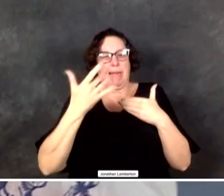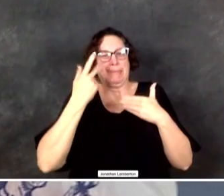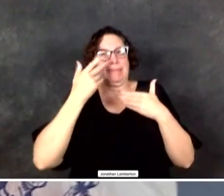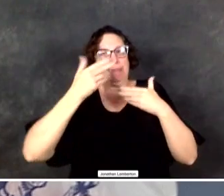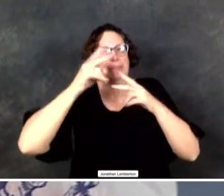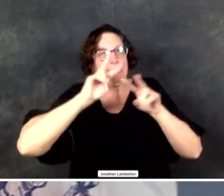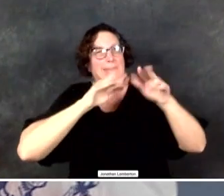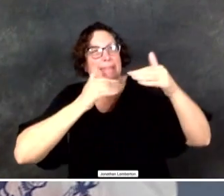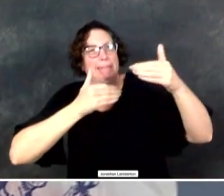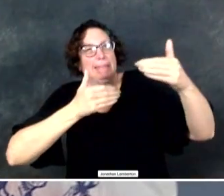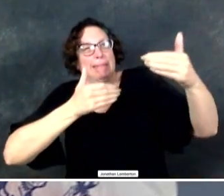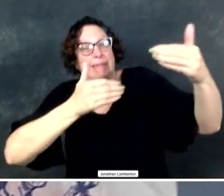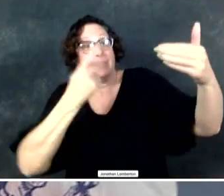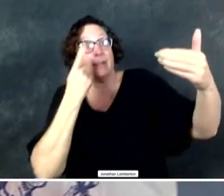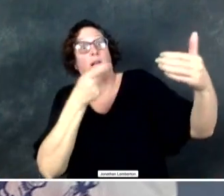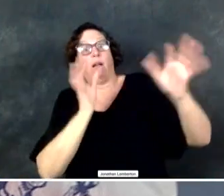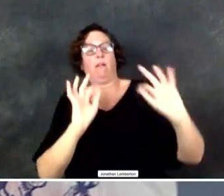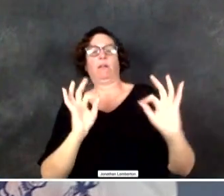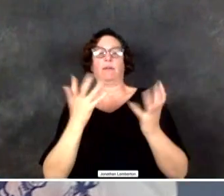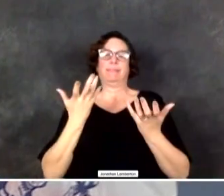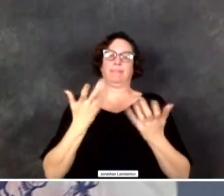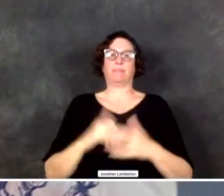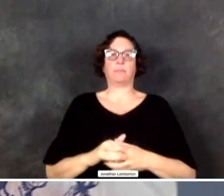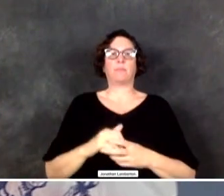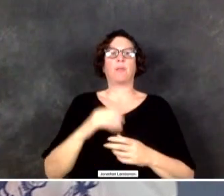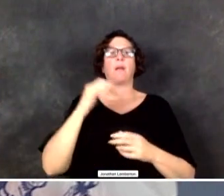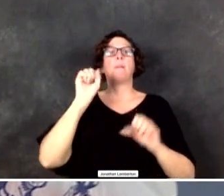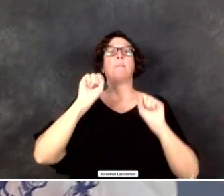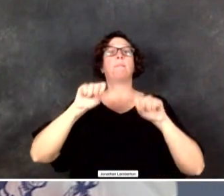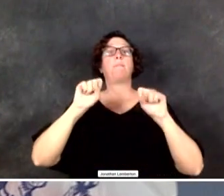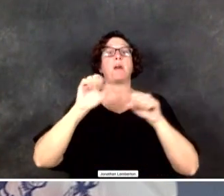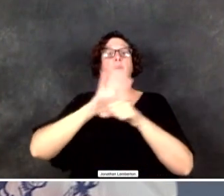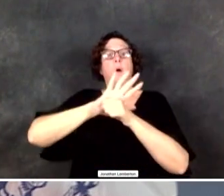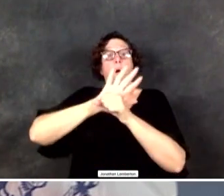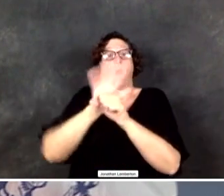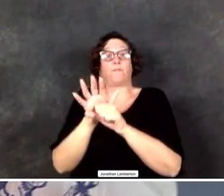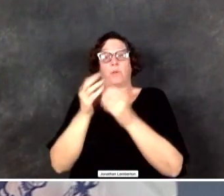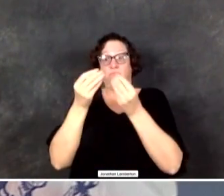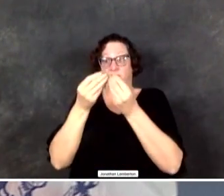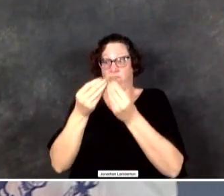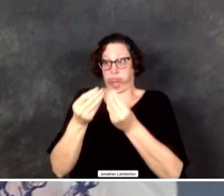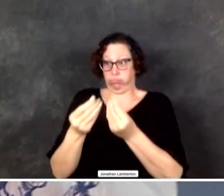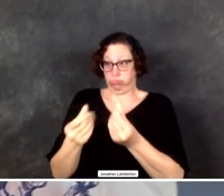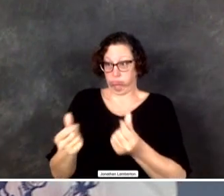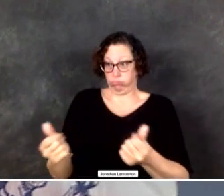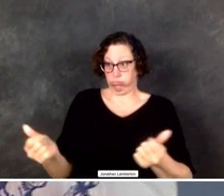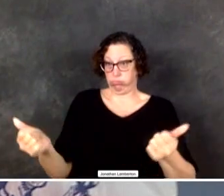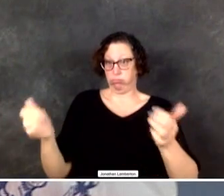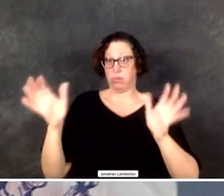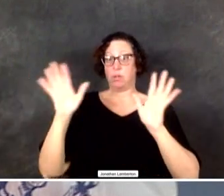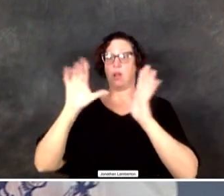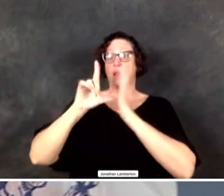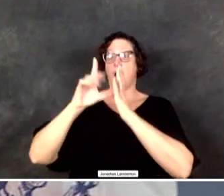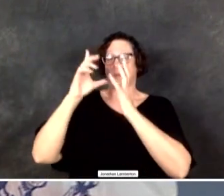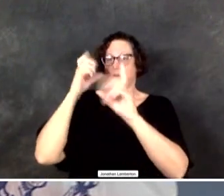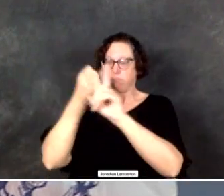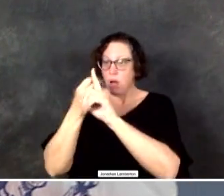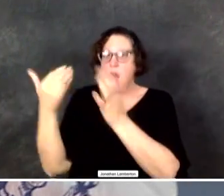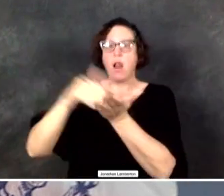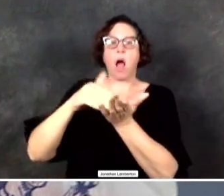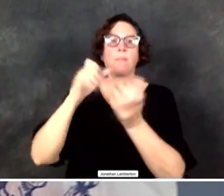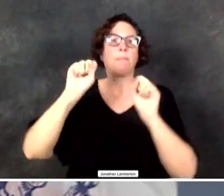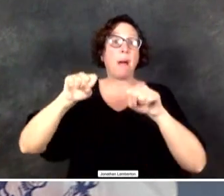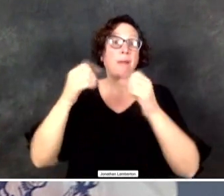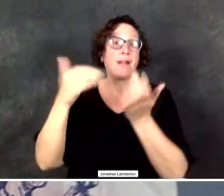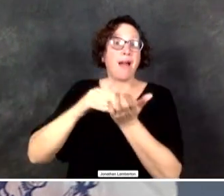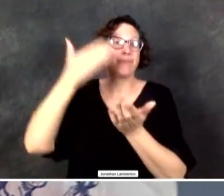why I made this decision on the schools to really help ensure there is not a resurgence. So I would say right now,